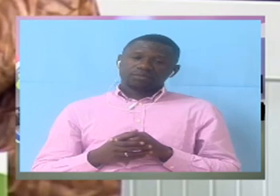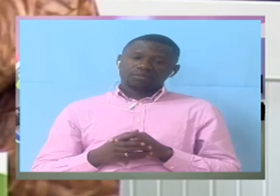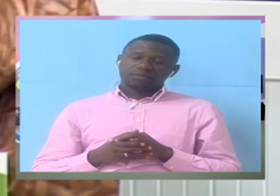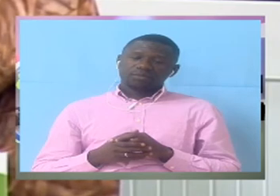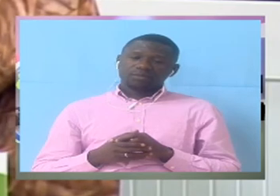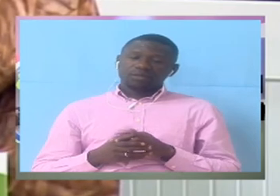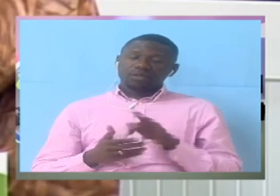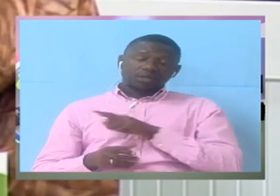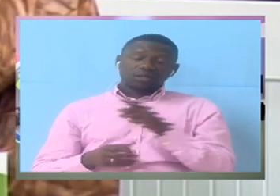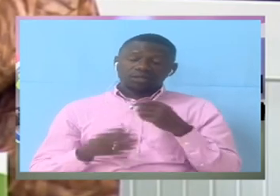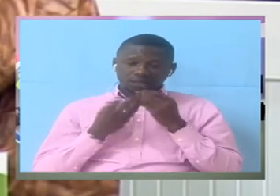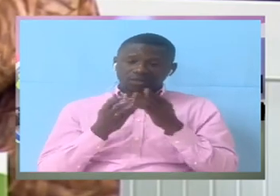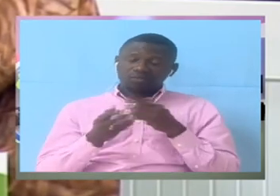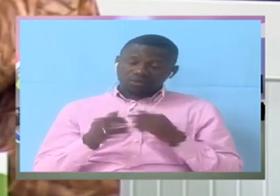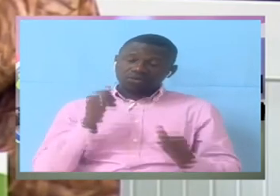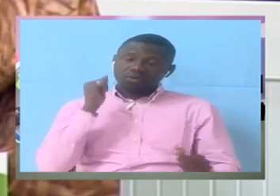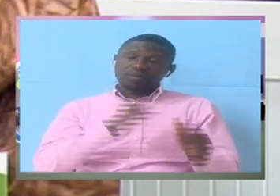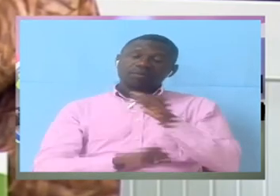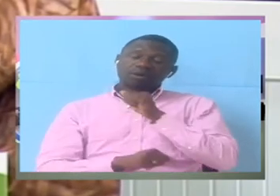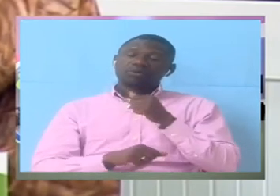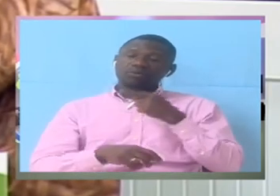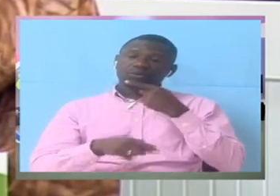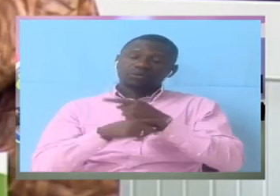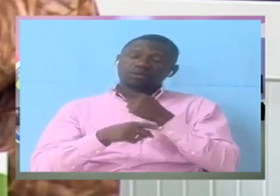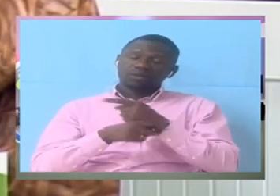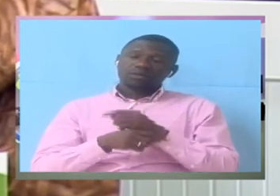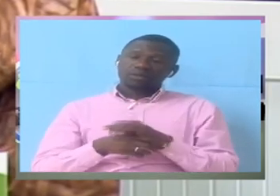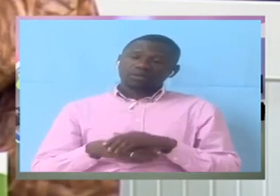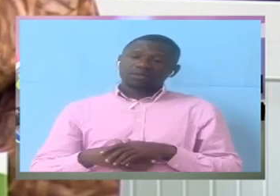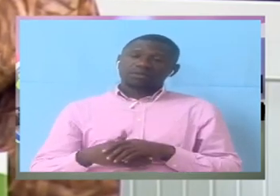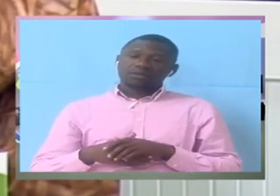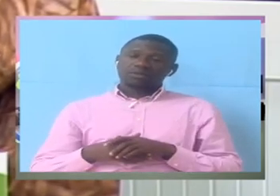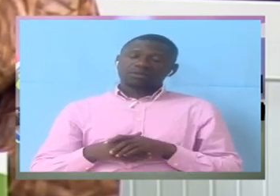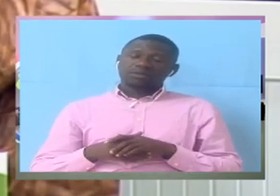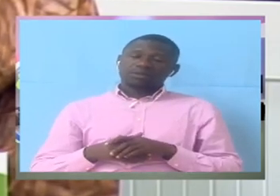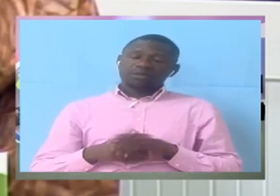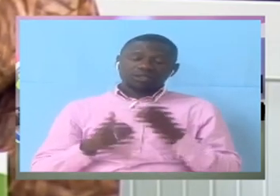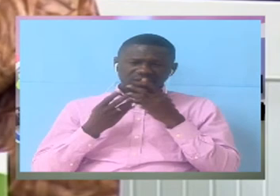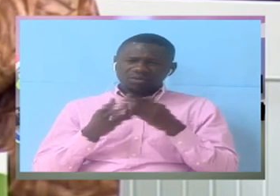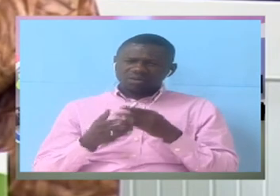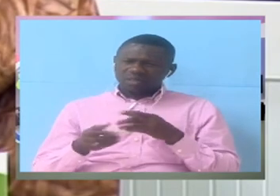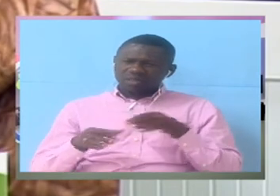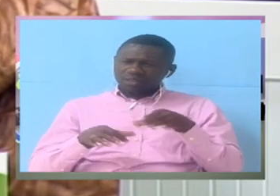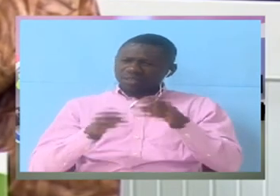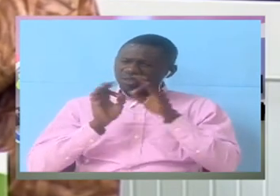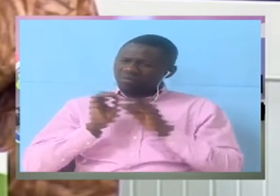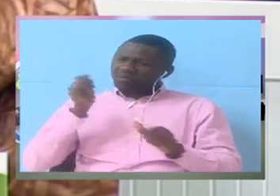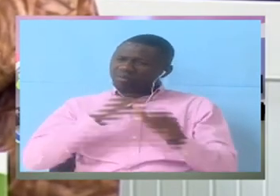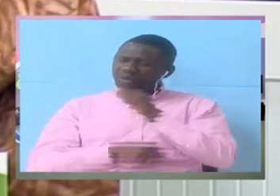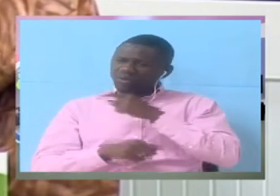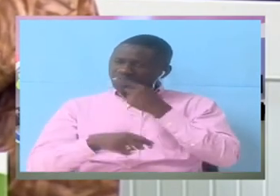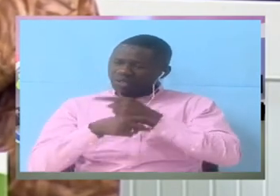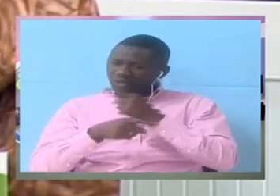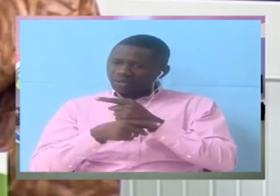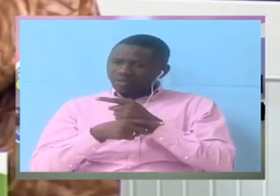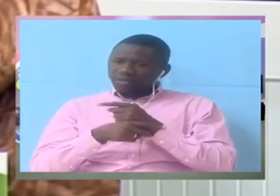They said, we are repatriating you back to the Gambia. I said, well, taking us back to the Gambia? And